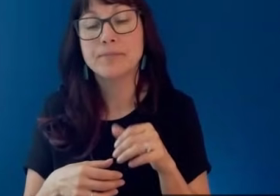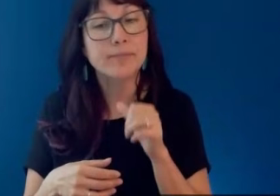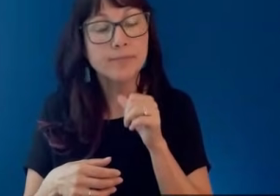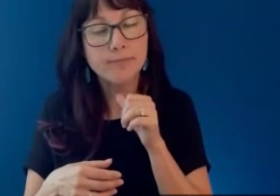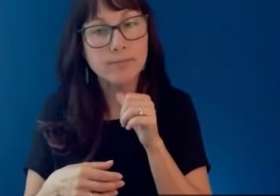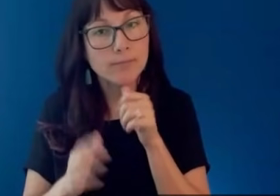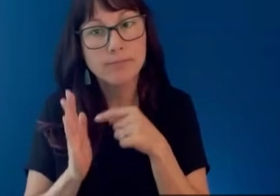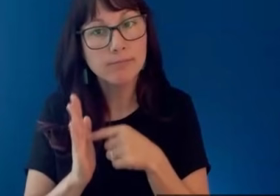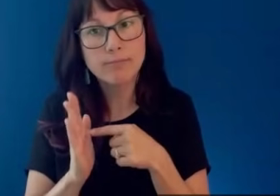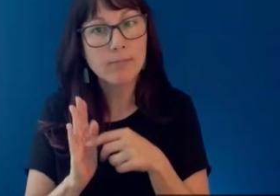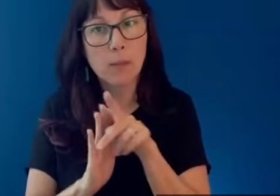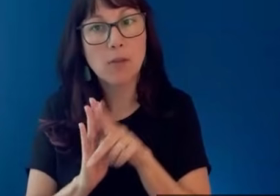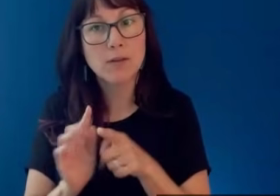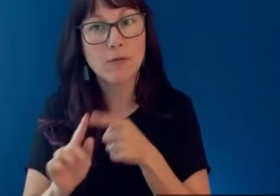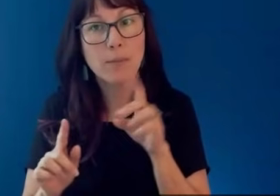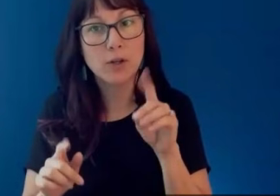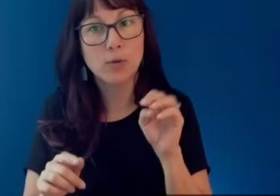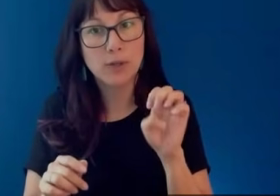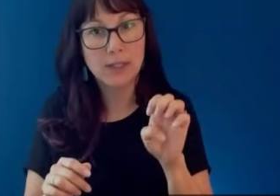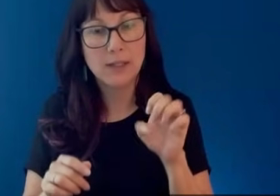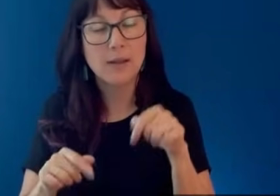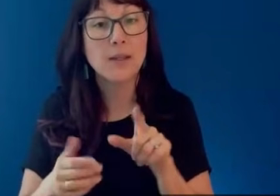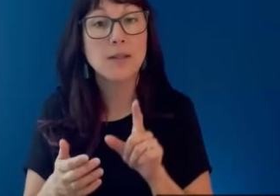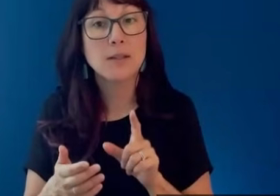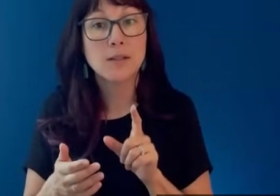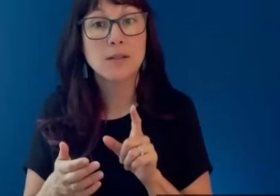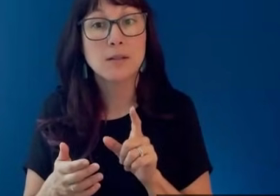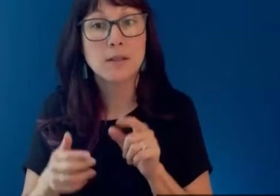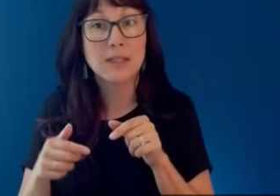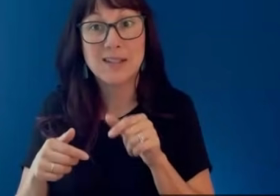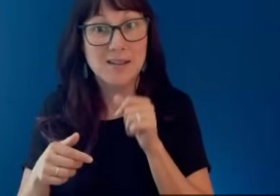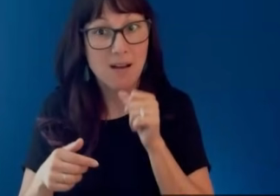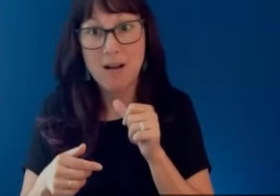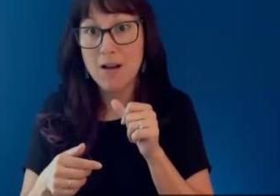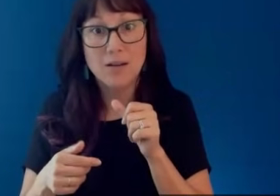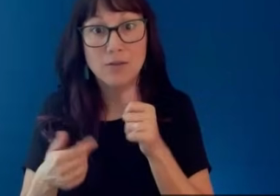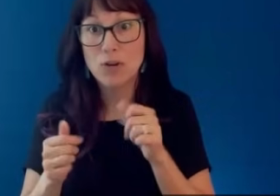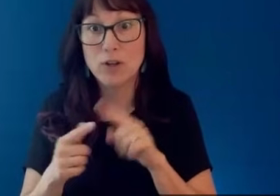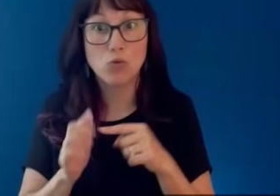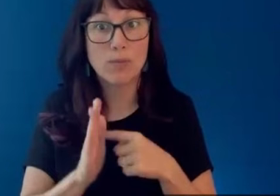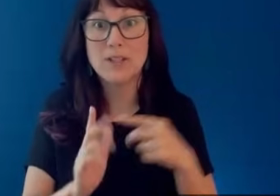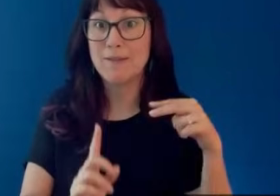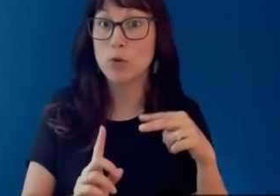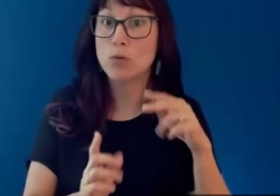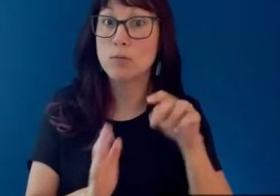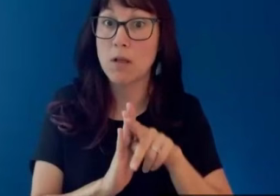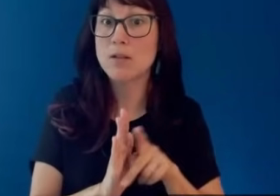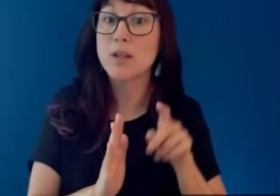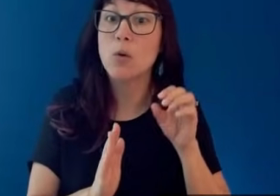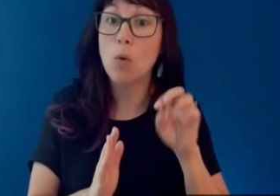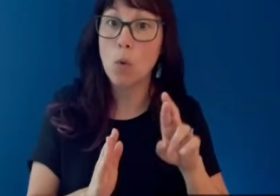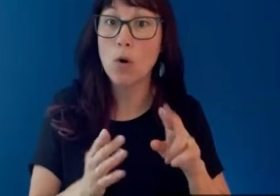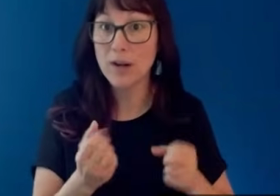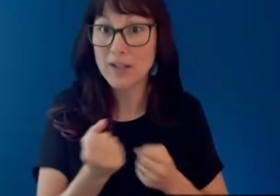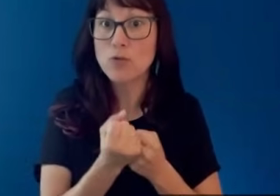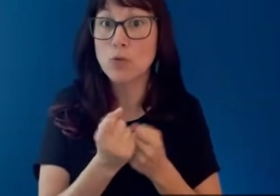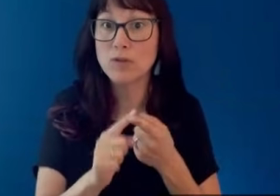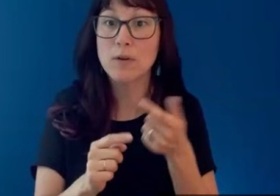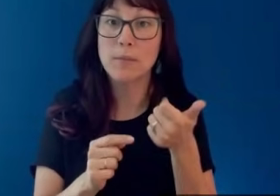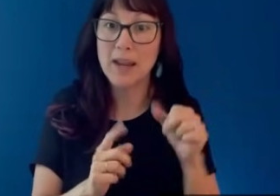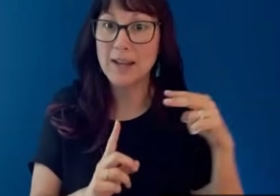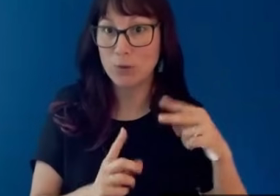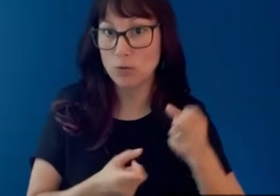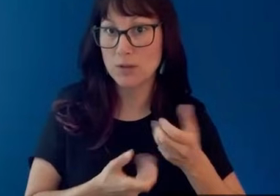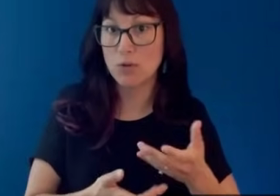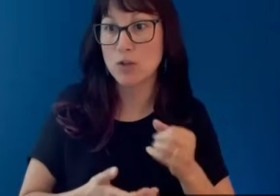represent the policy of the department. This publication is not intended to represent the views or policy or to be endorsed by any views